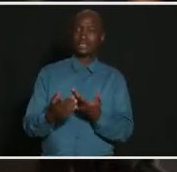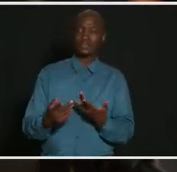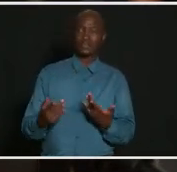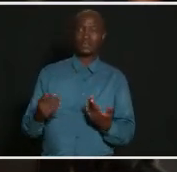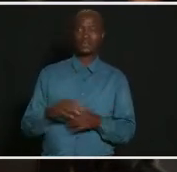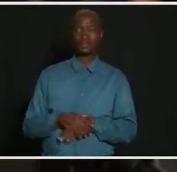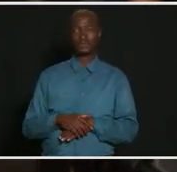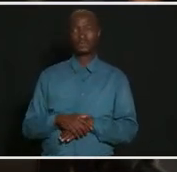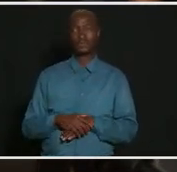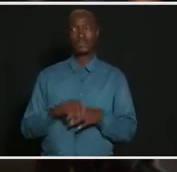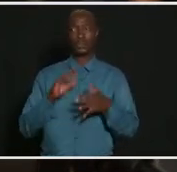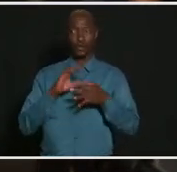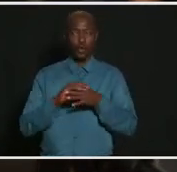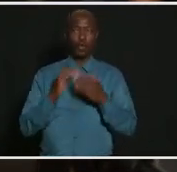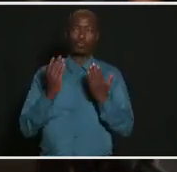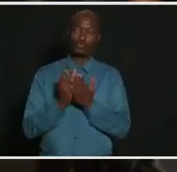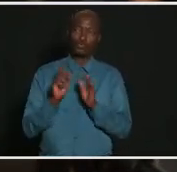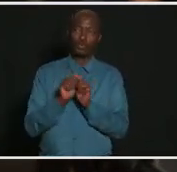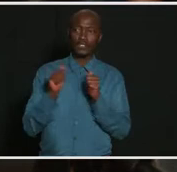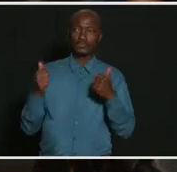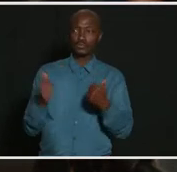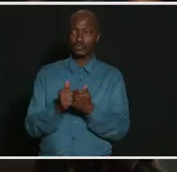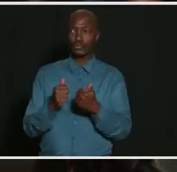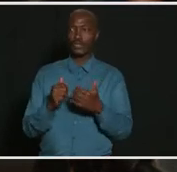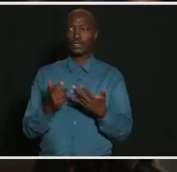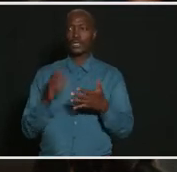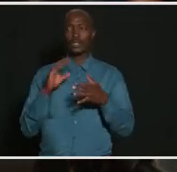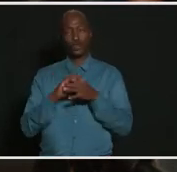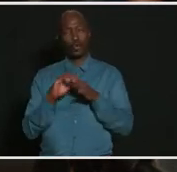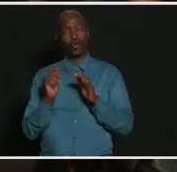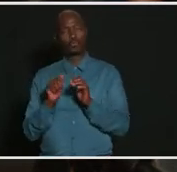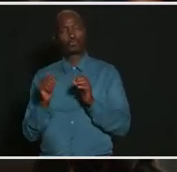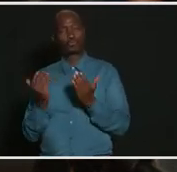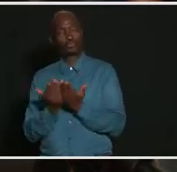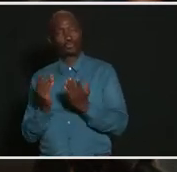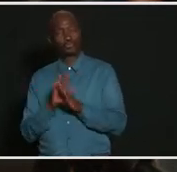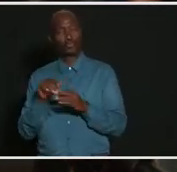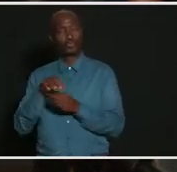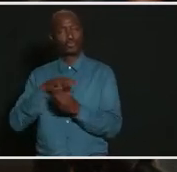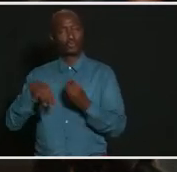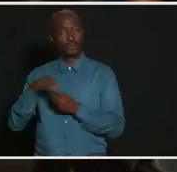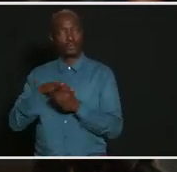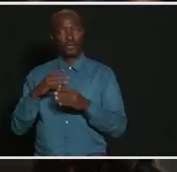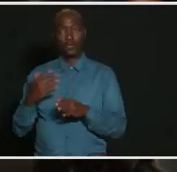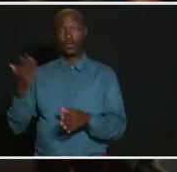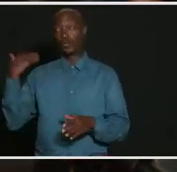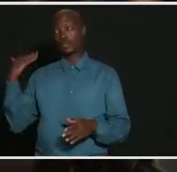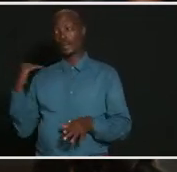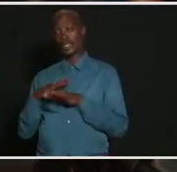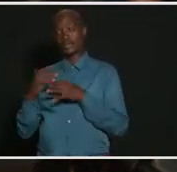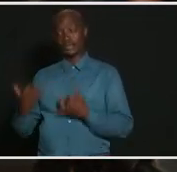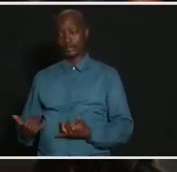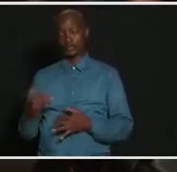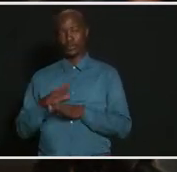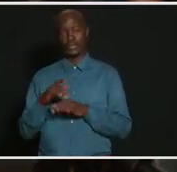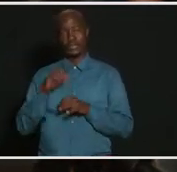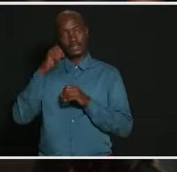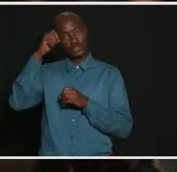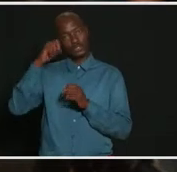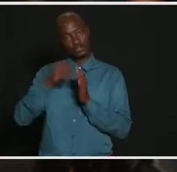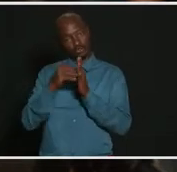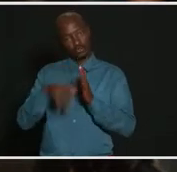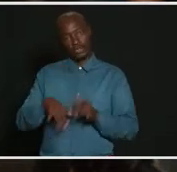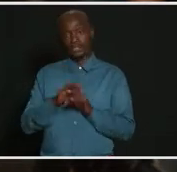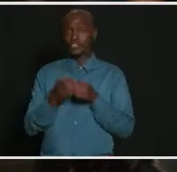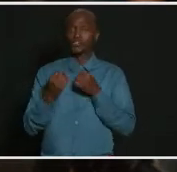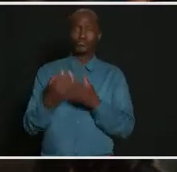Losi trust homeschool associations and hope school families with past and present Learners to provide the necessary